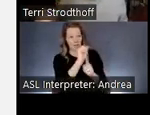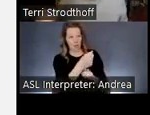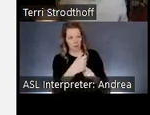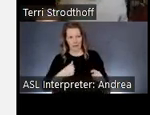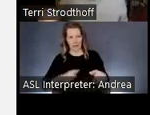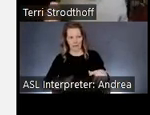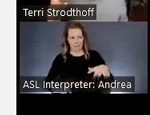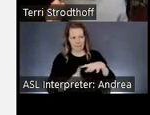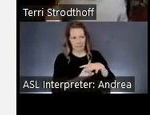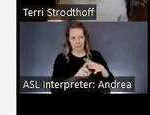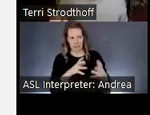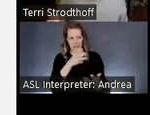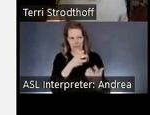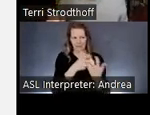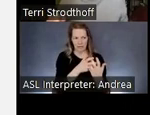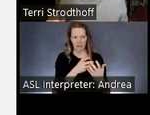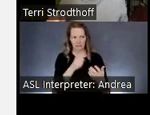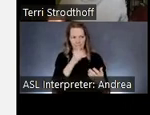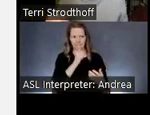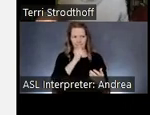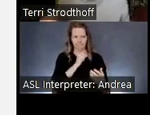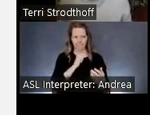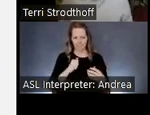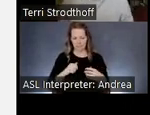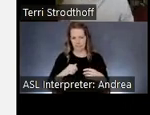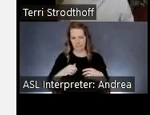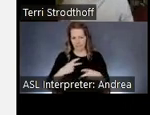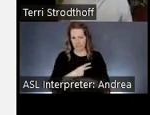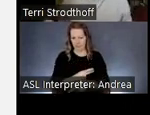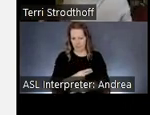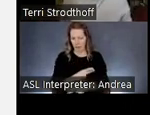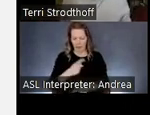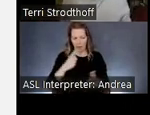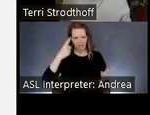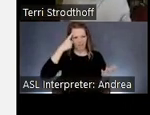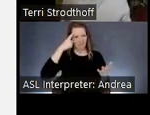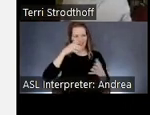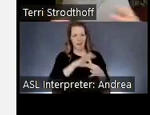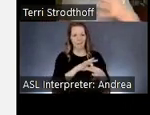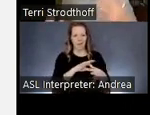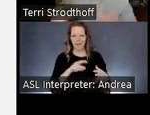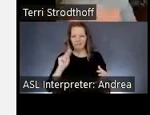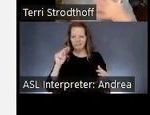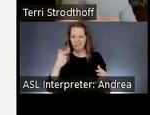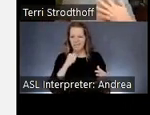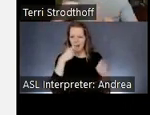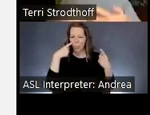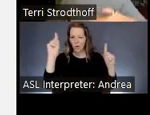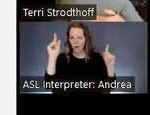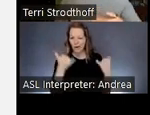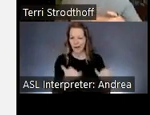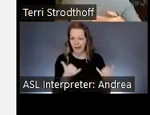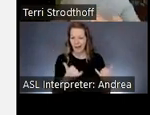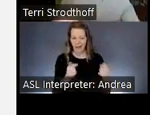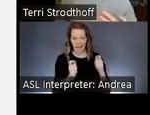support our thriving development. We geniusly figured them out. We geniusly attached to them, but they're not working anymore. And so the adaptive behaviors